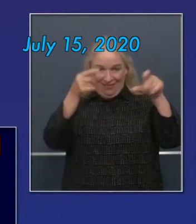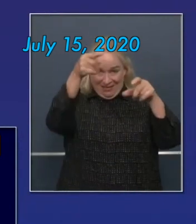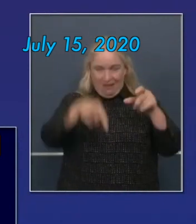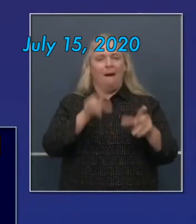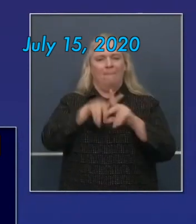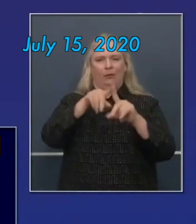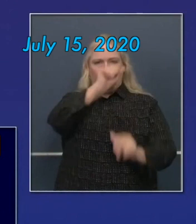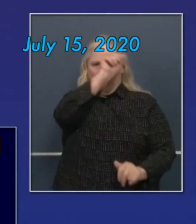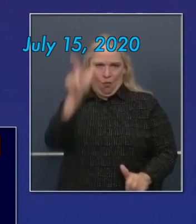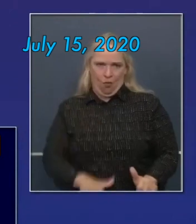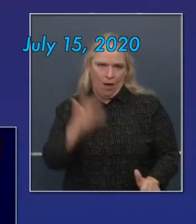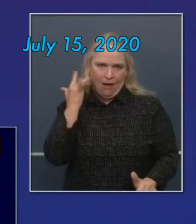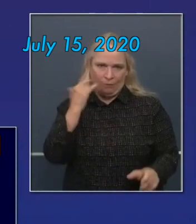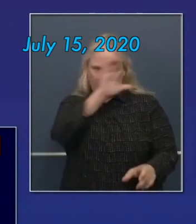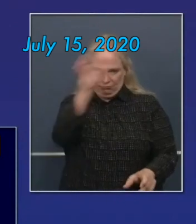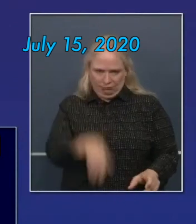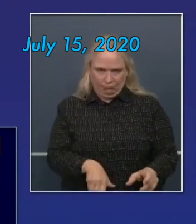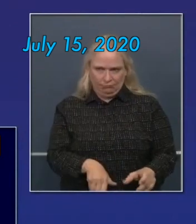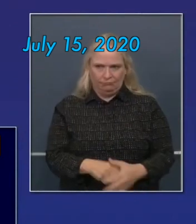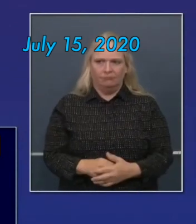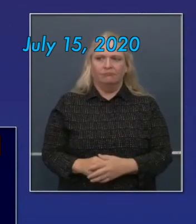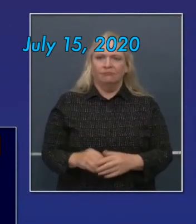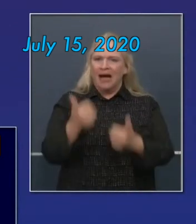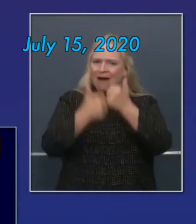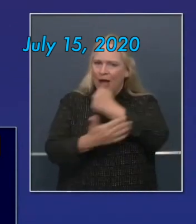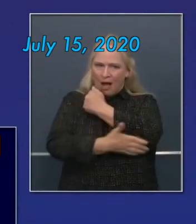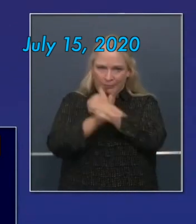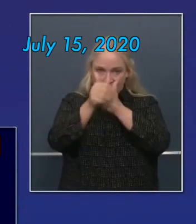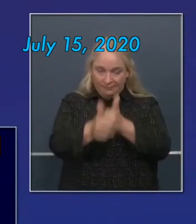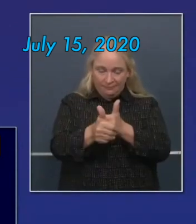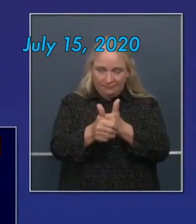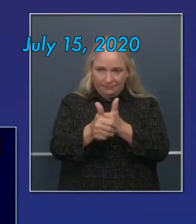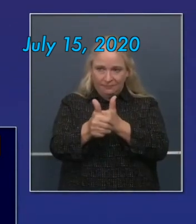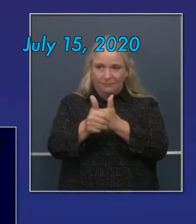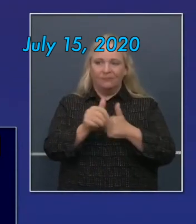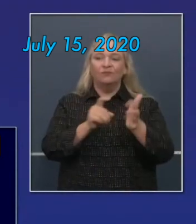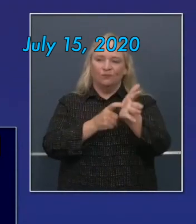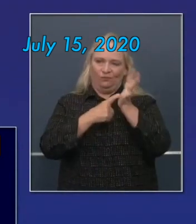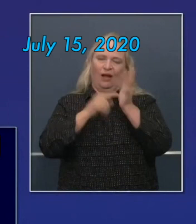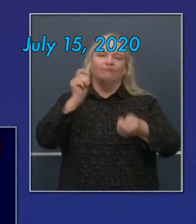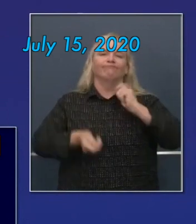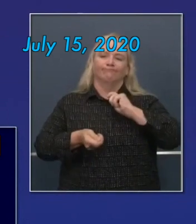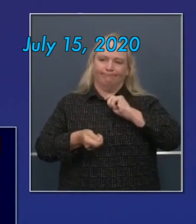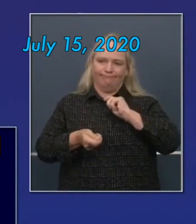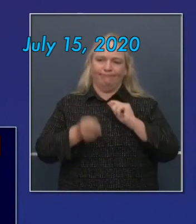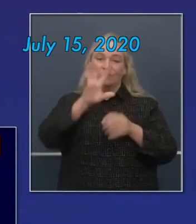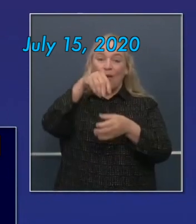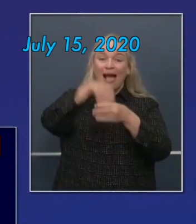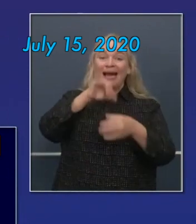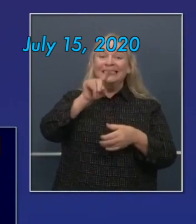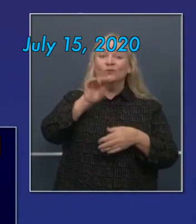for you guys. Wineries and tasting rooms, movie theaters, family entertainment centers, so like things like bowling alleys and